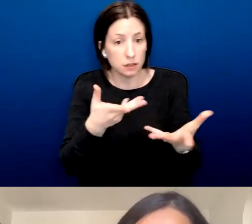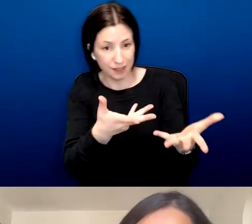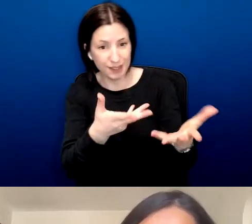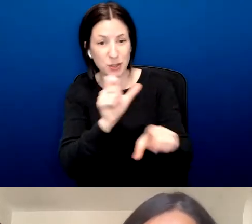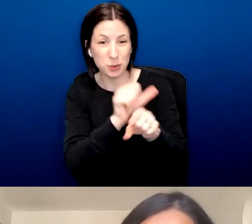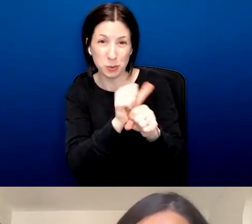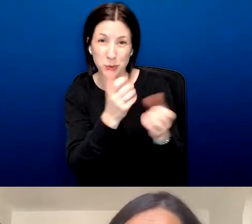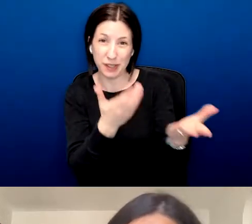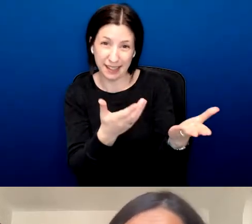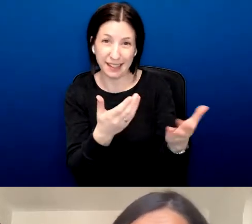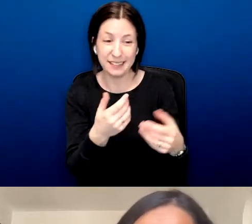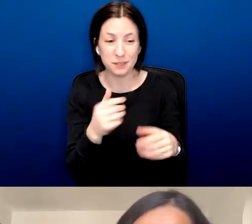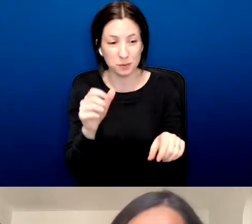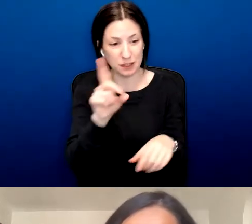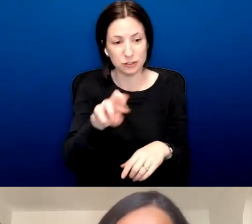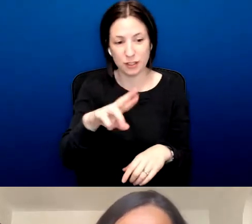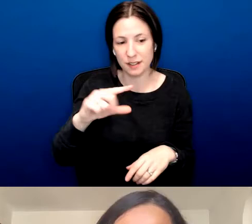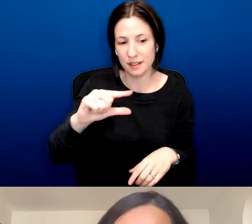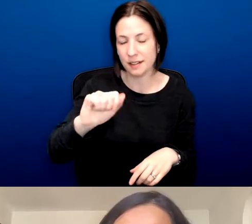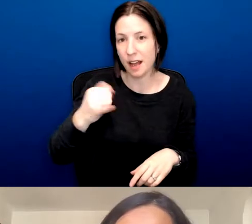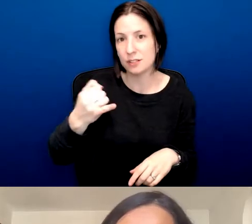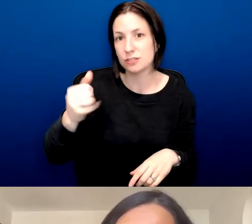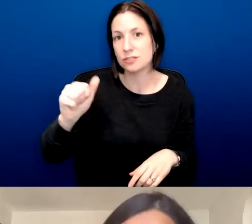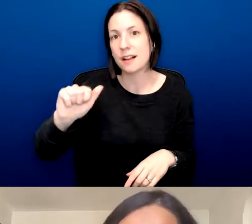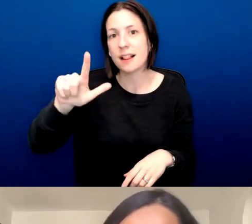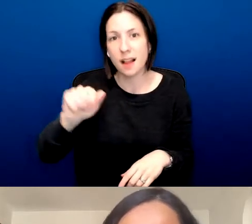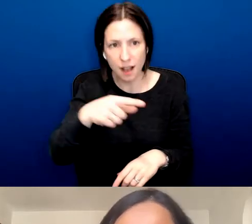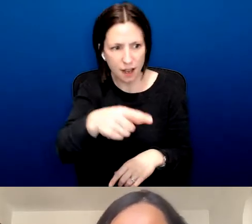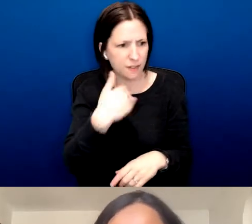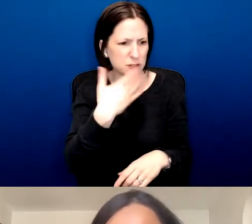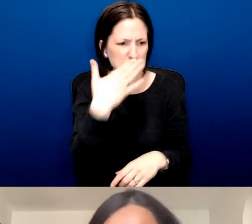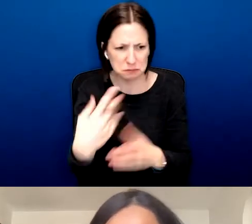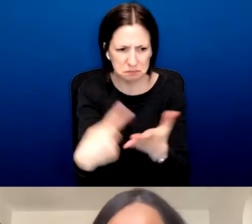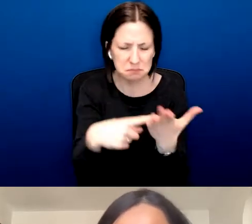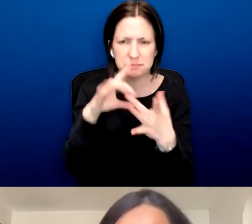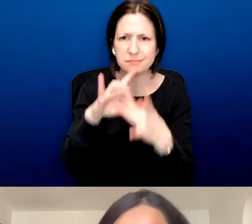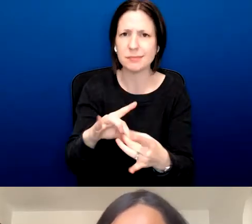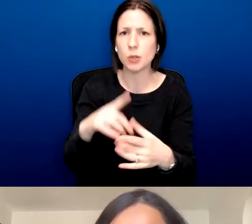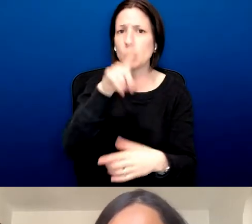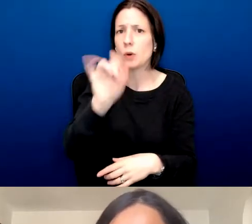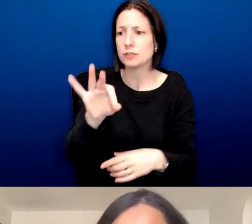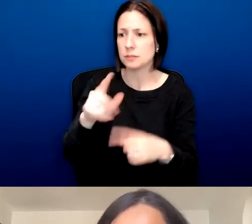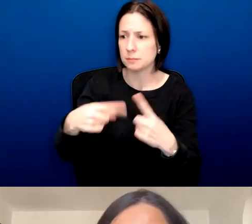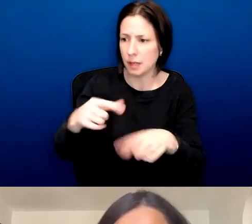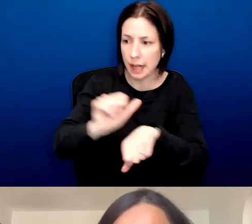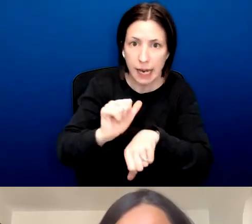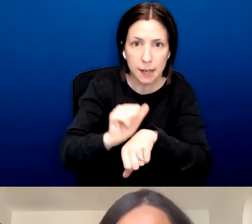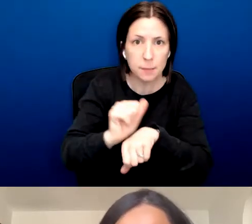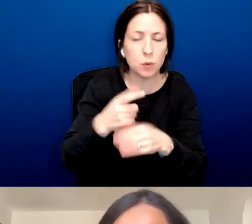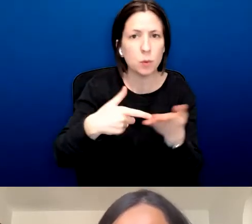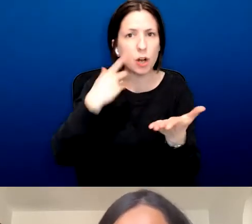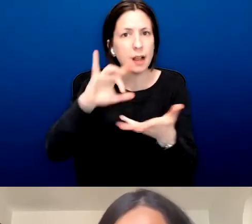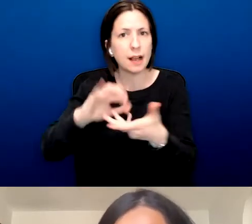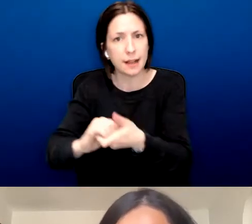And again, questions of labor, questions of what it means to collaborate is something that I've learned a